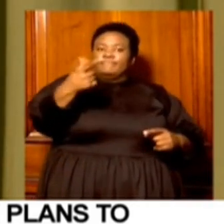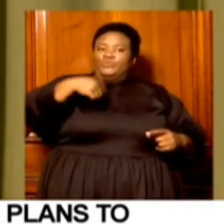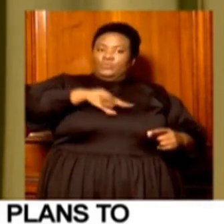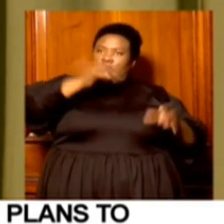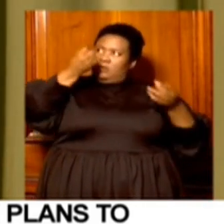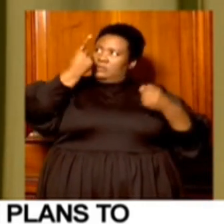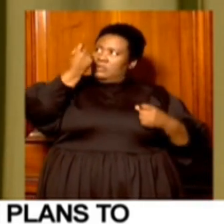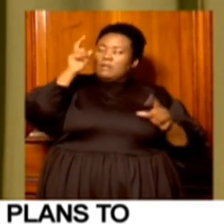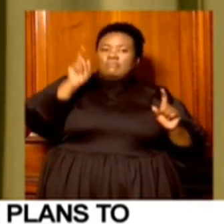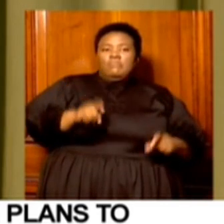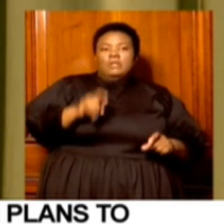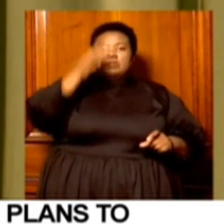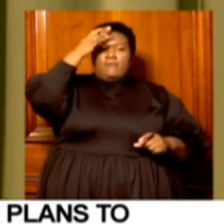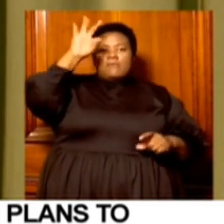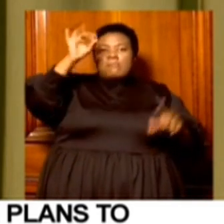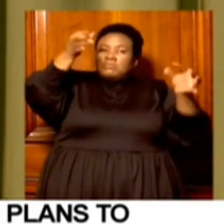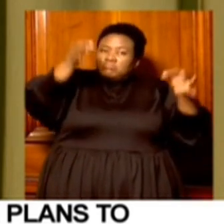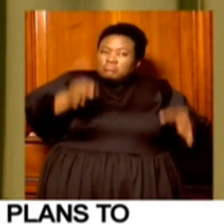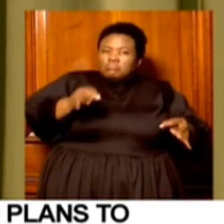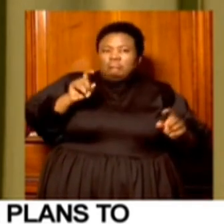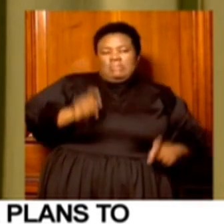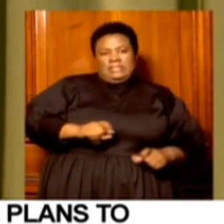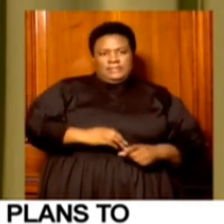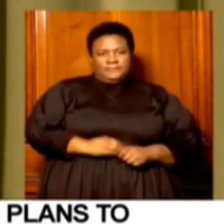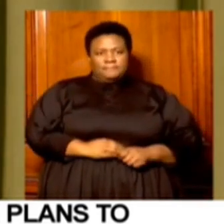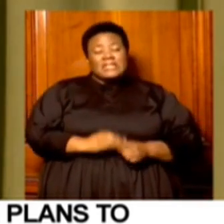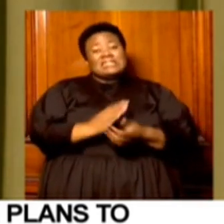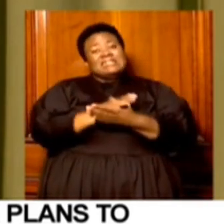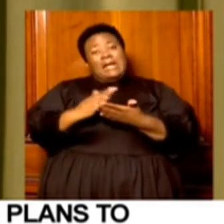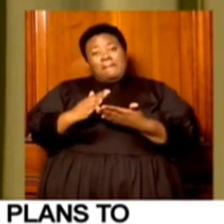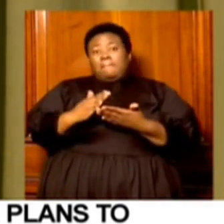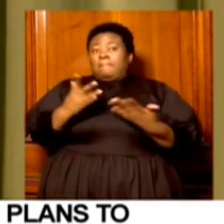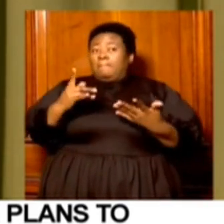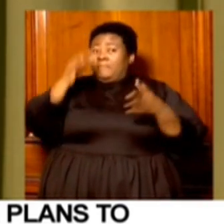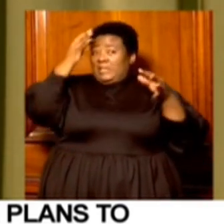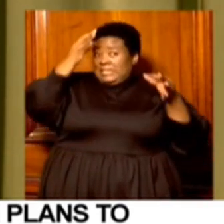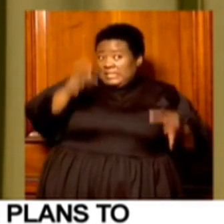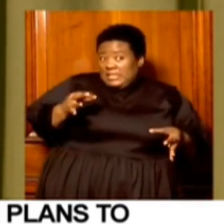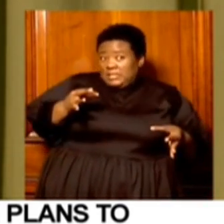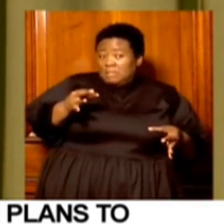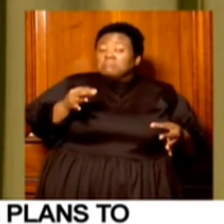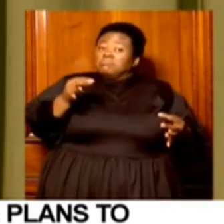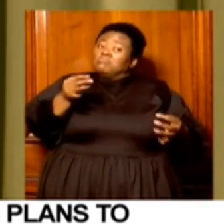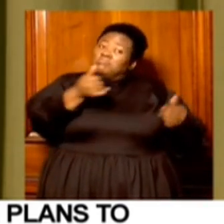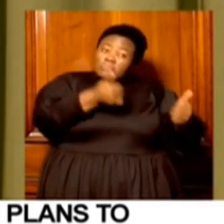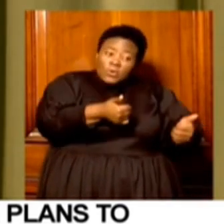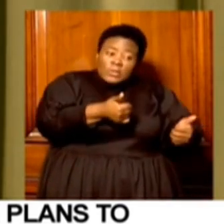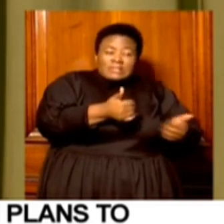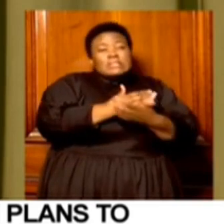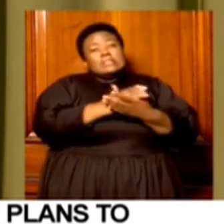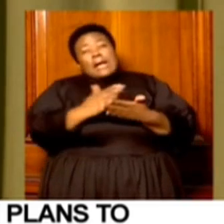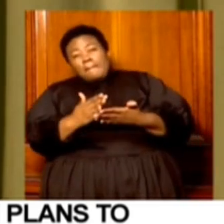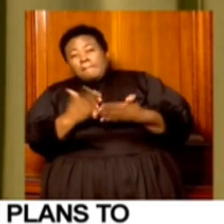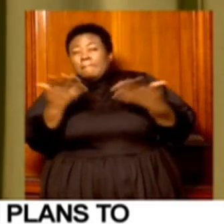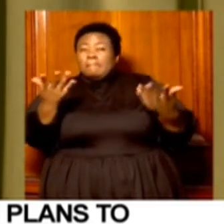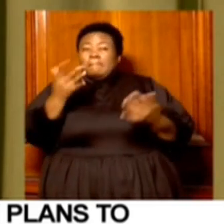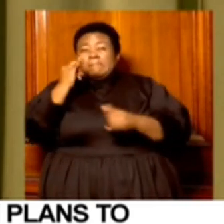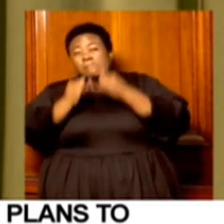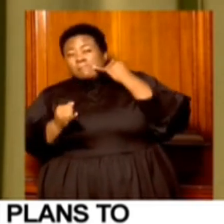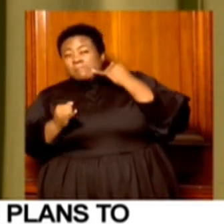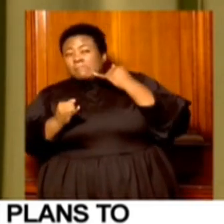decisions. And some of the decisions might be right, some of them may not be